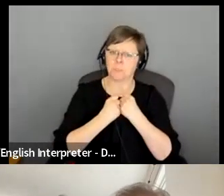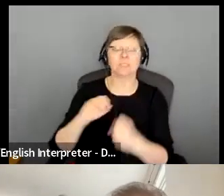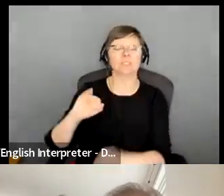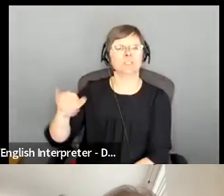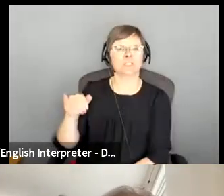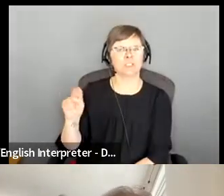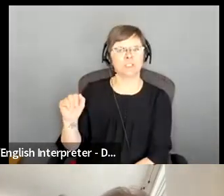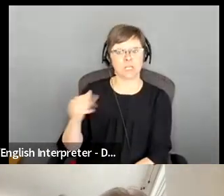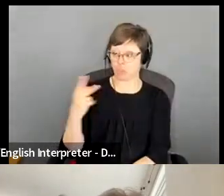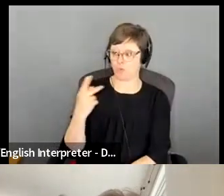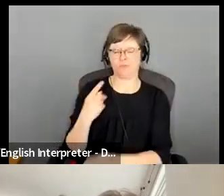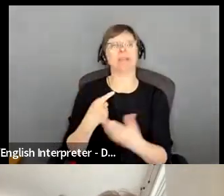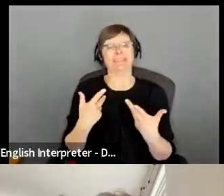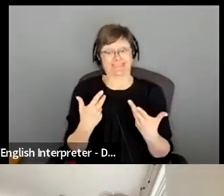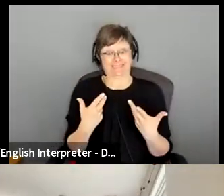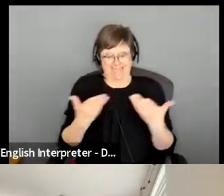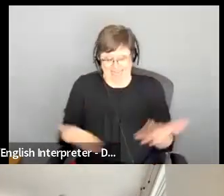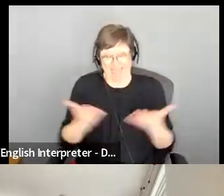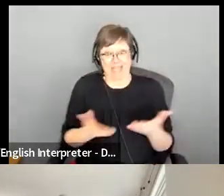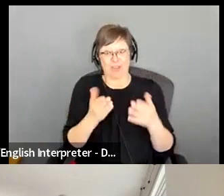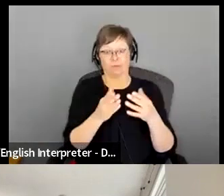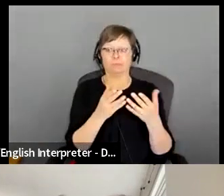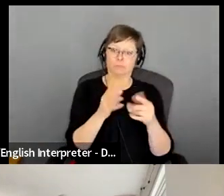coming to you through the Zoom world